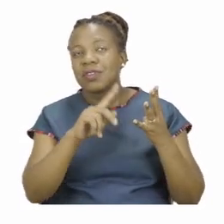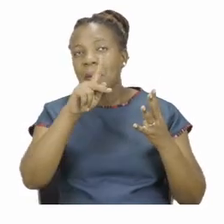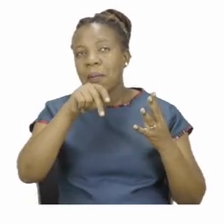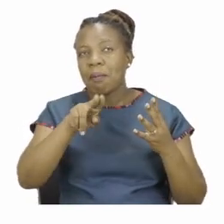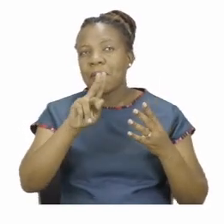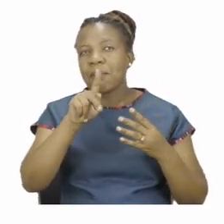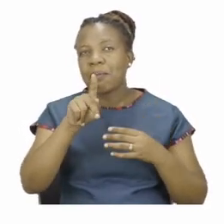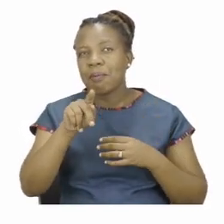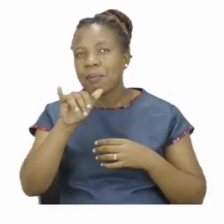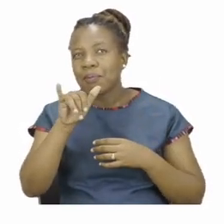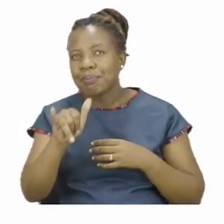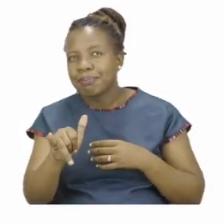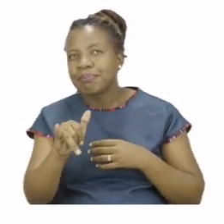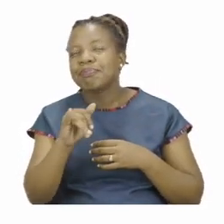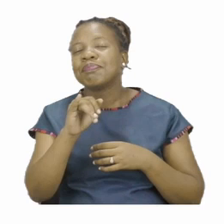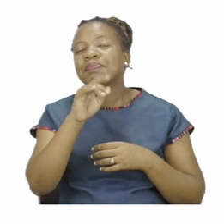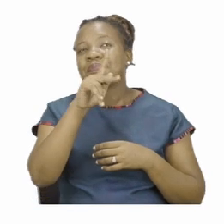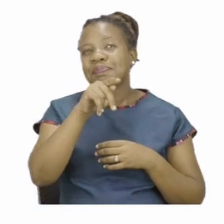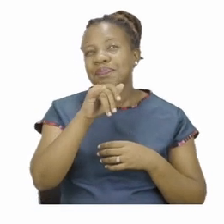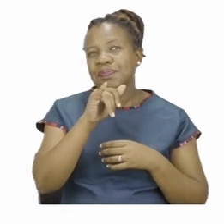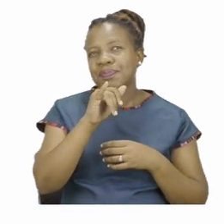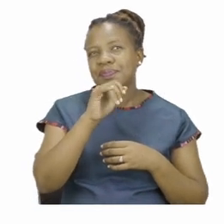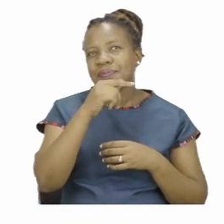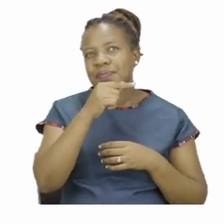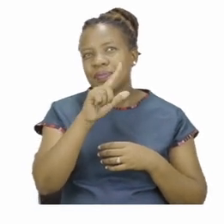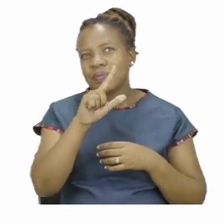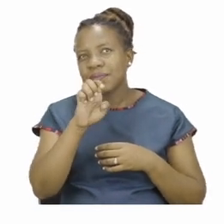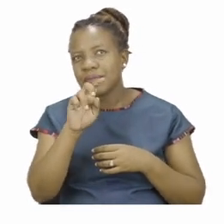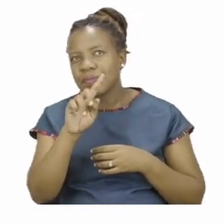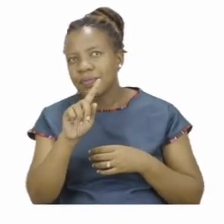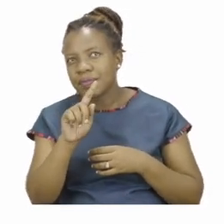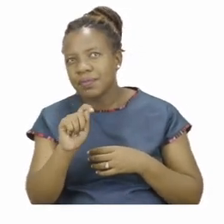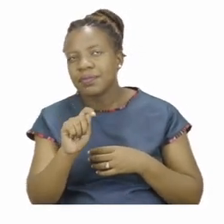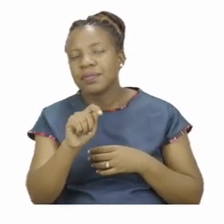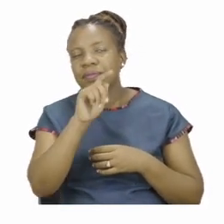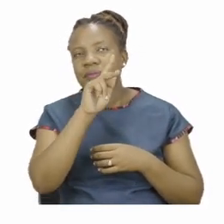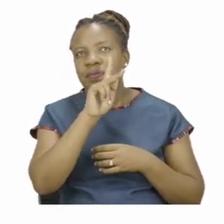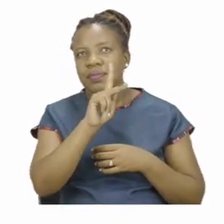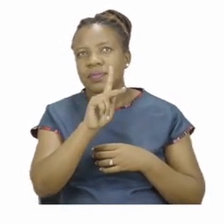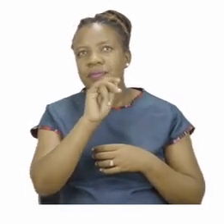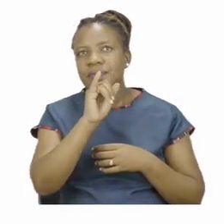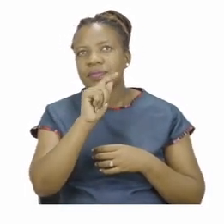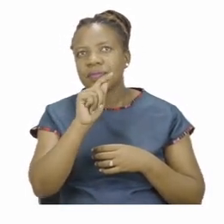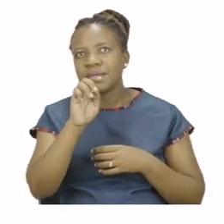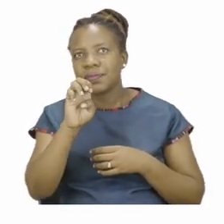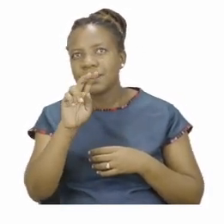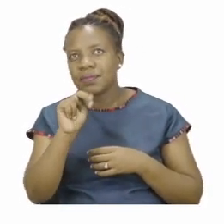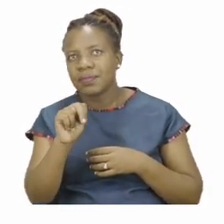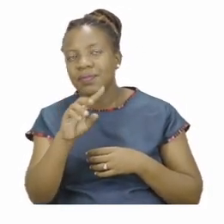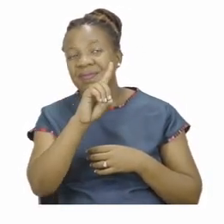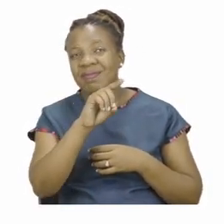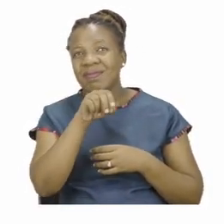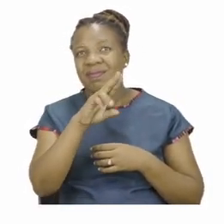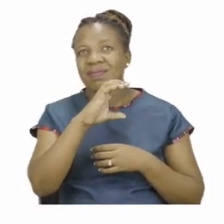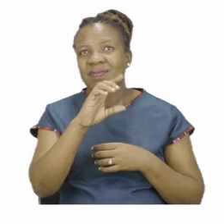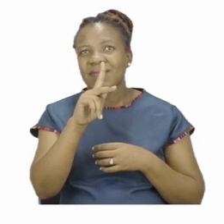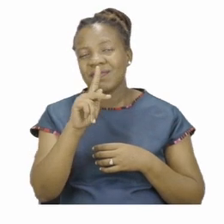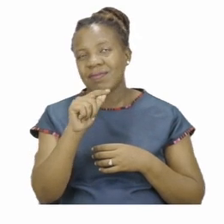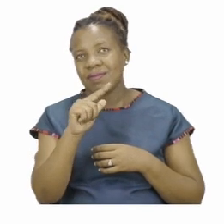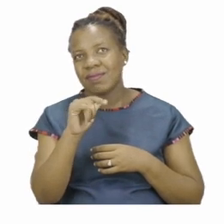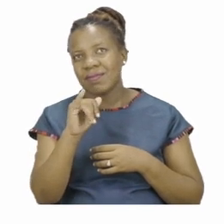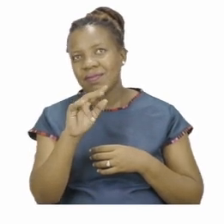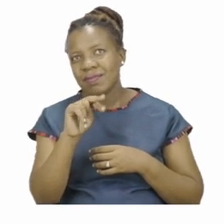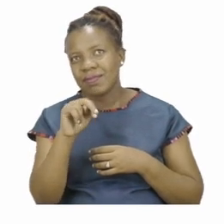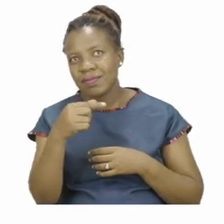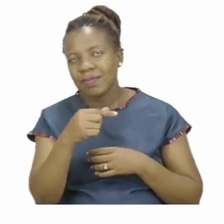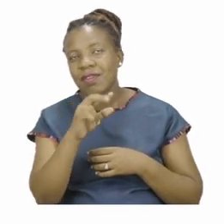kitten, duckling, froglet, and calf. It's going to be our job to look for